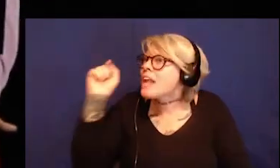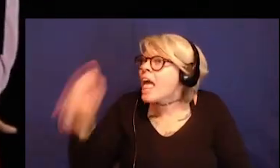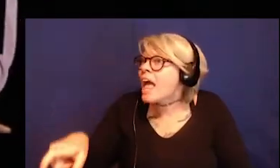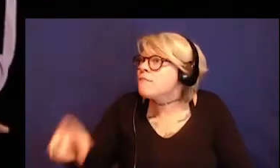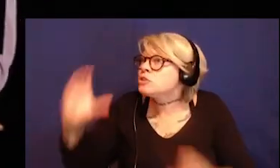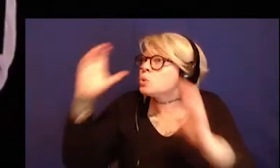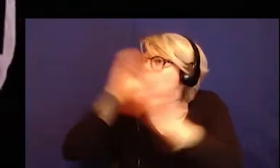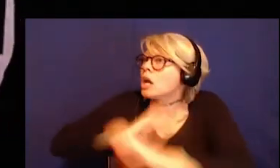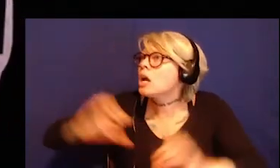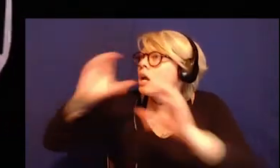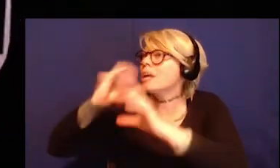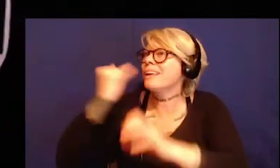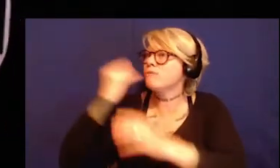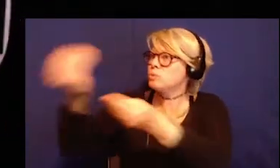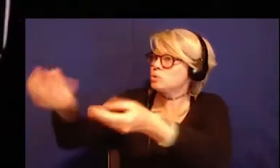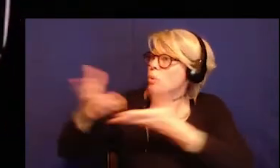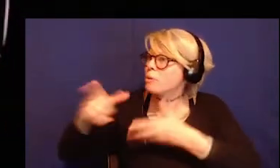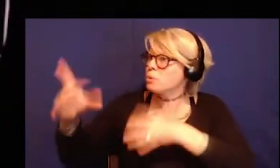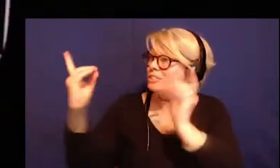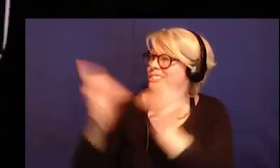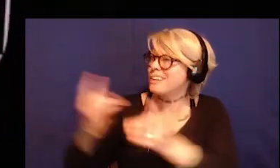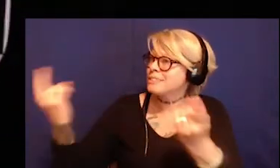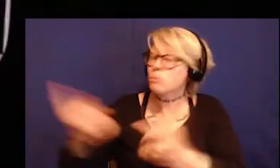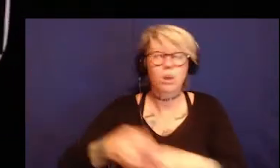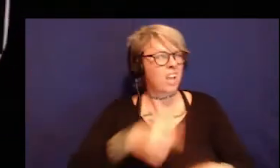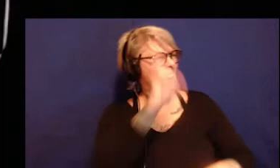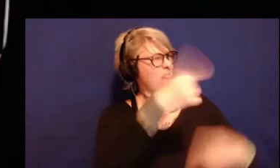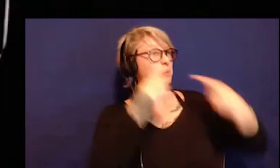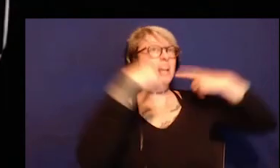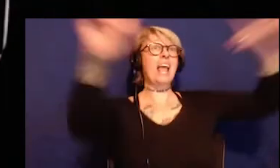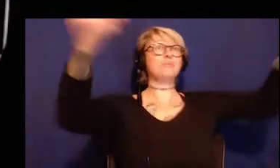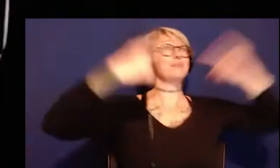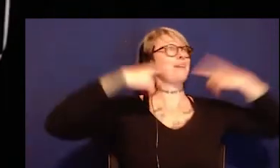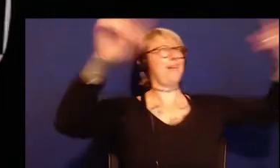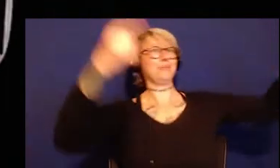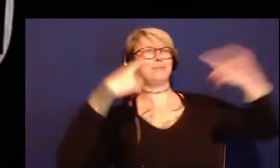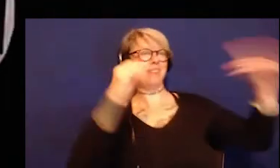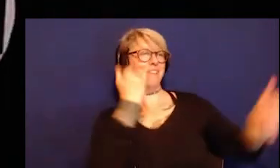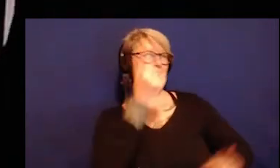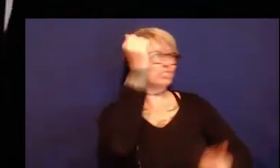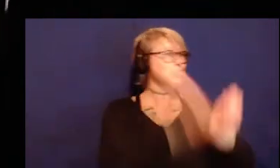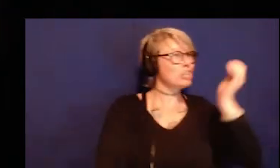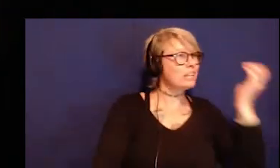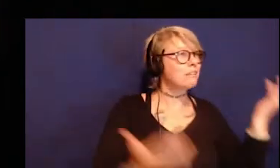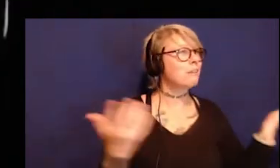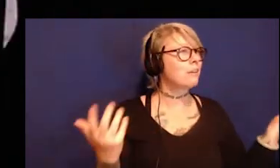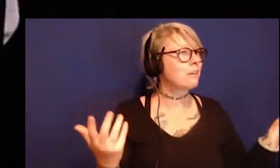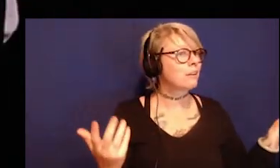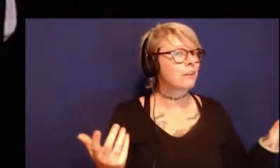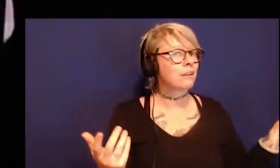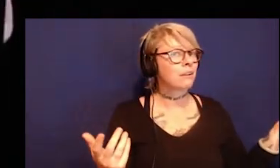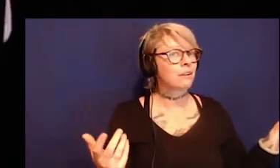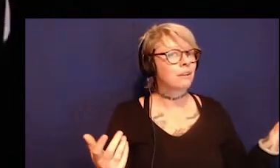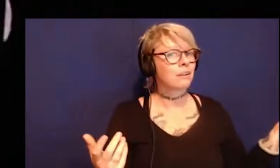someone. Do I have to tell you everything? Do I have to make a public announcement every time I take a shit?